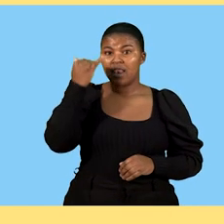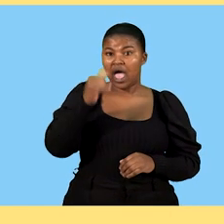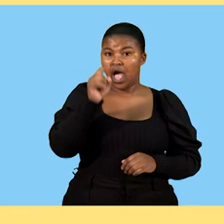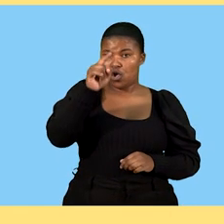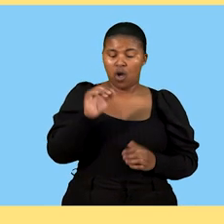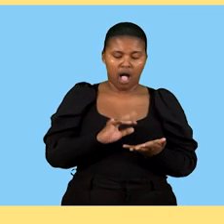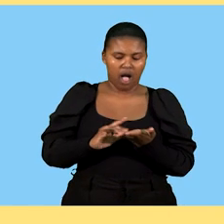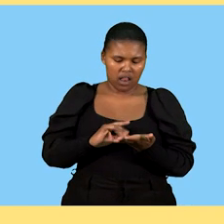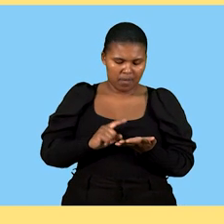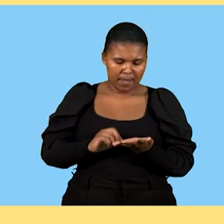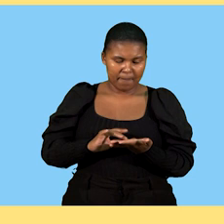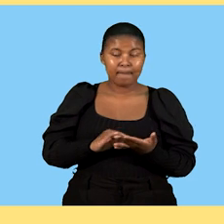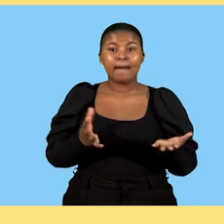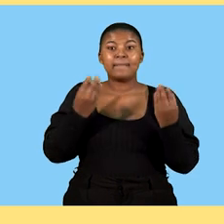debit